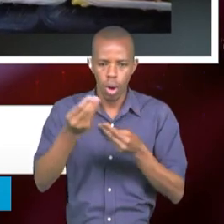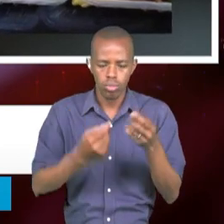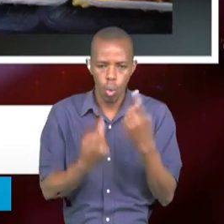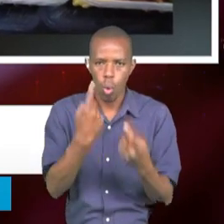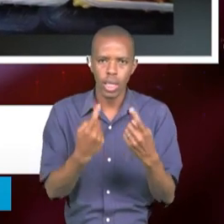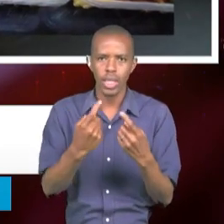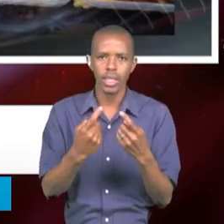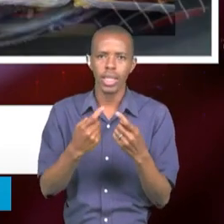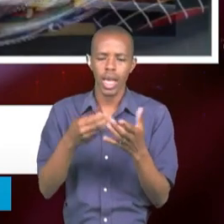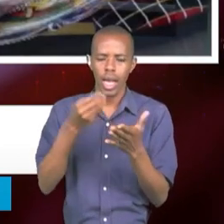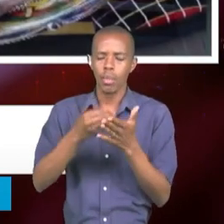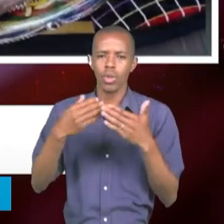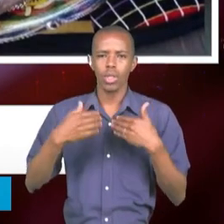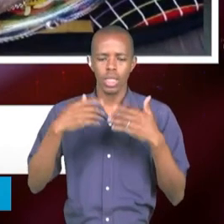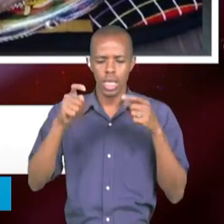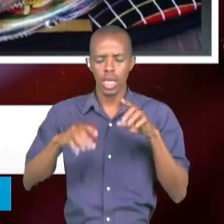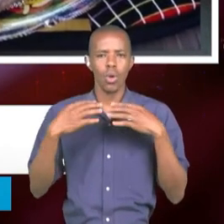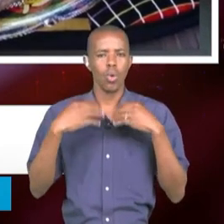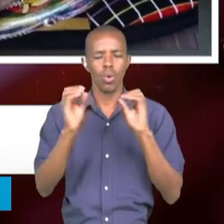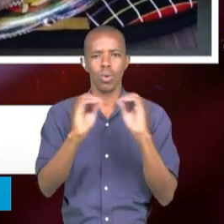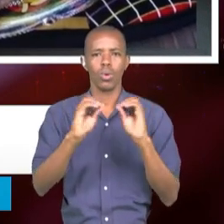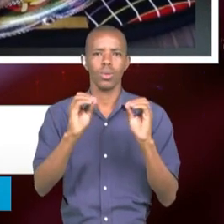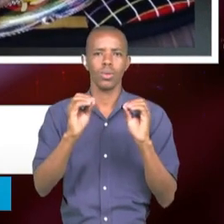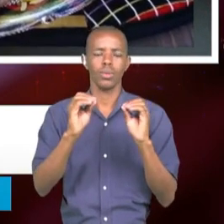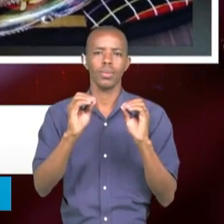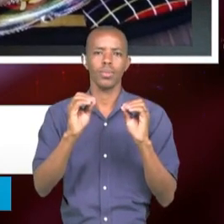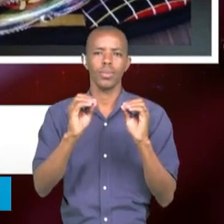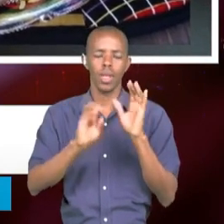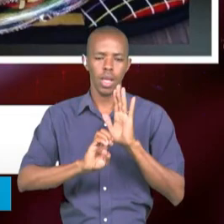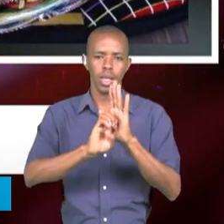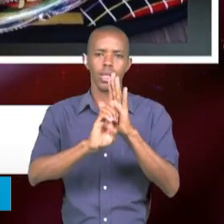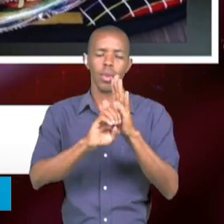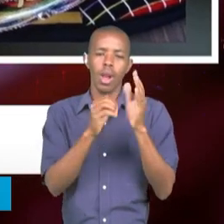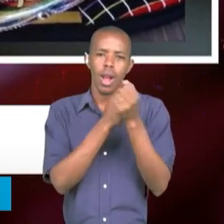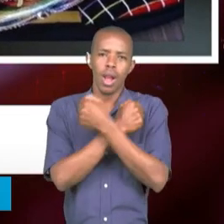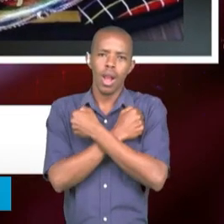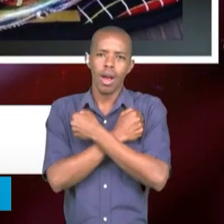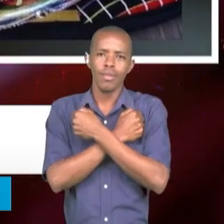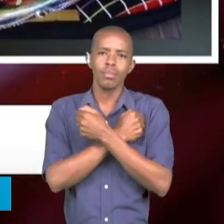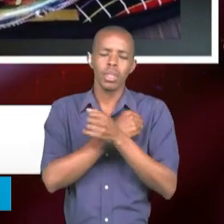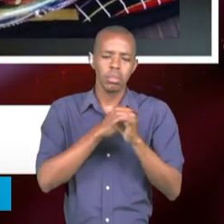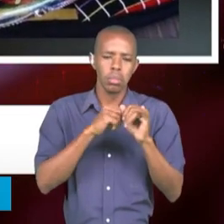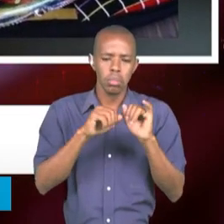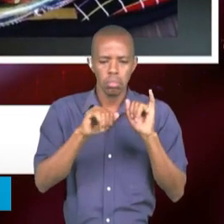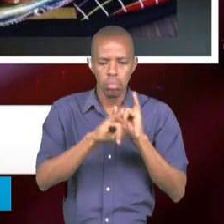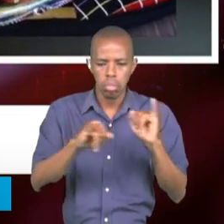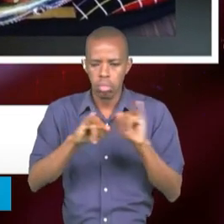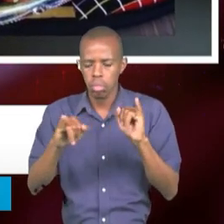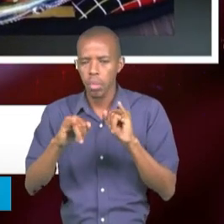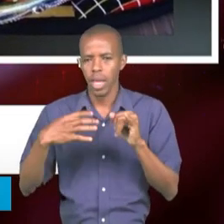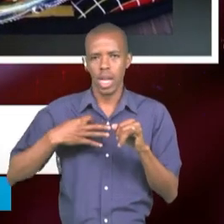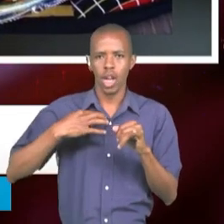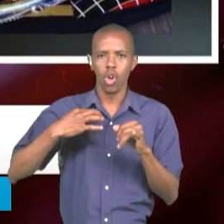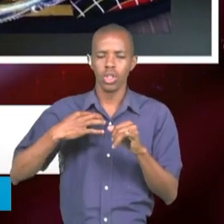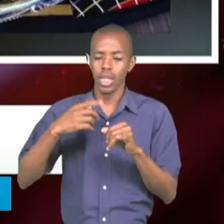fare sazino unacheza na client TV anakutumia down payment. It's true. So for example, you love washing. Yeah. Kufulia tunguo. By the way, si